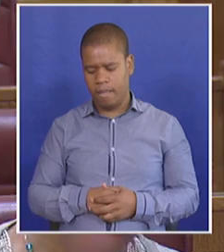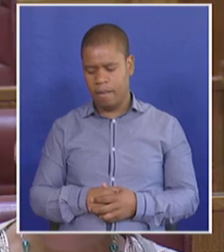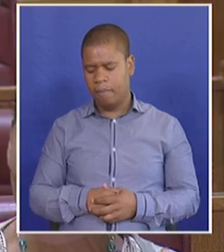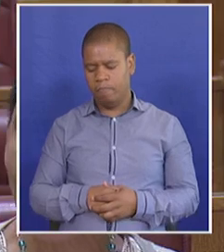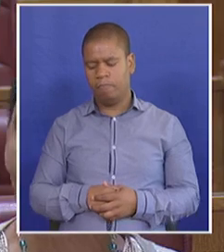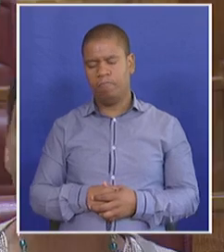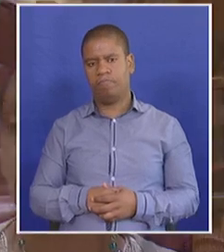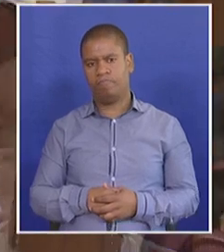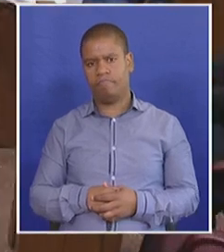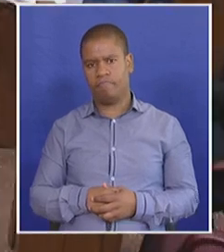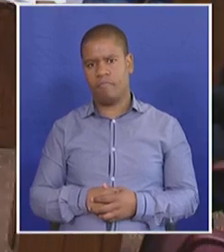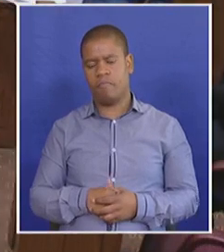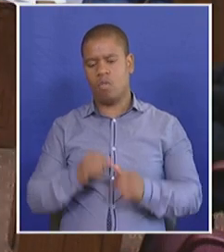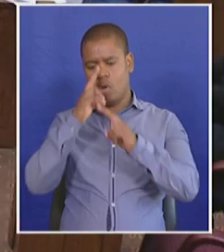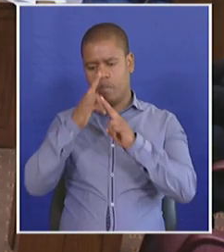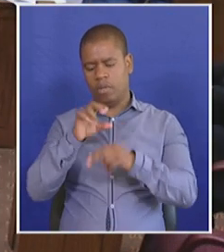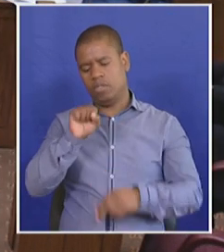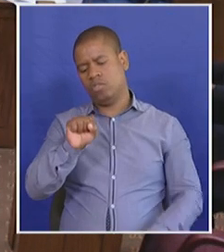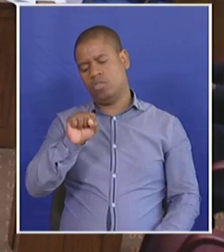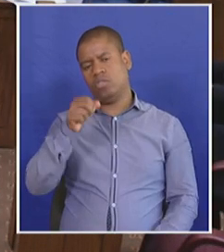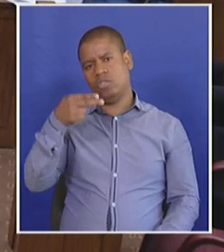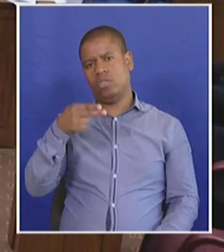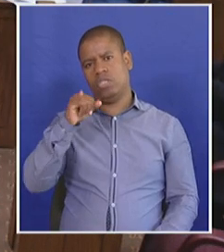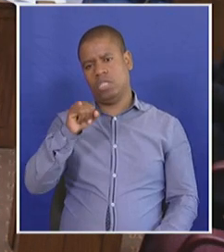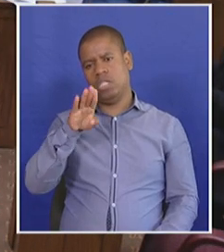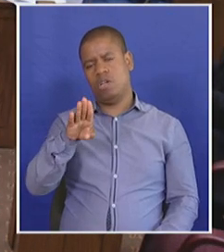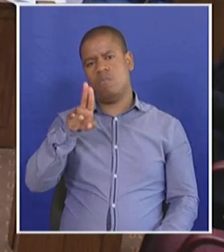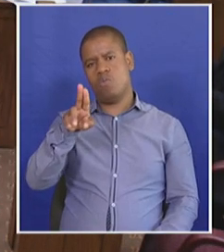Chair. Honourable Shibukwana. Memukwela Ruyo on a point of